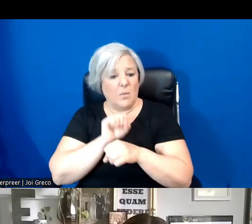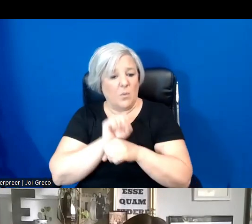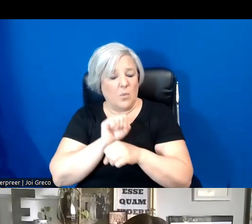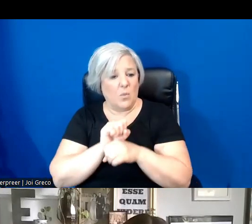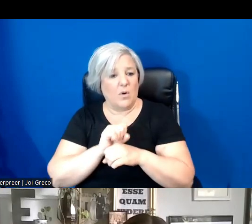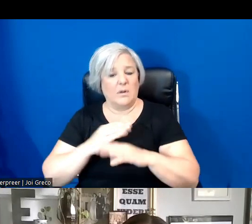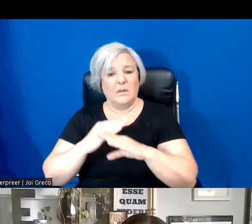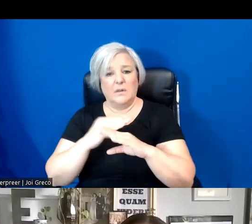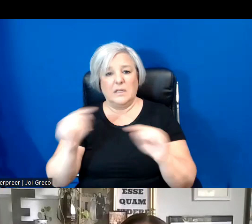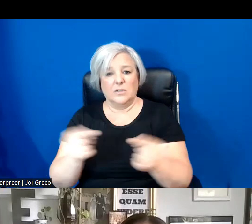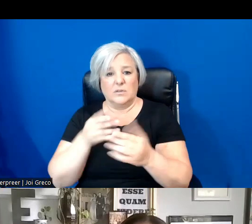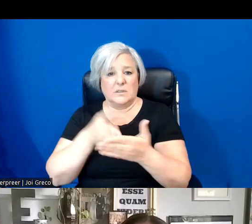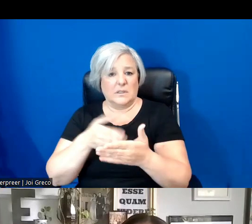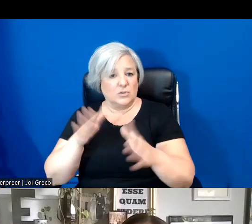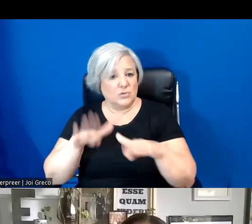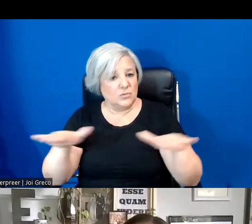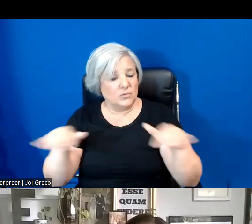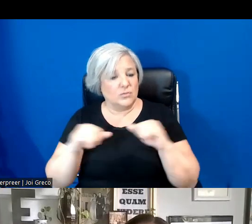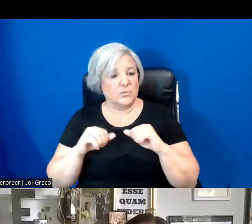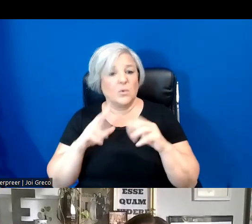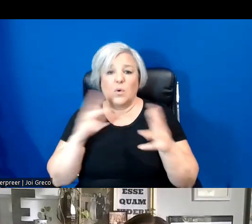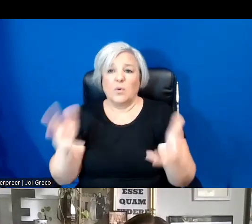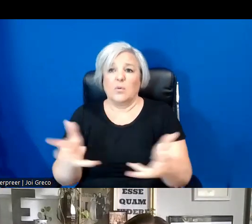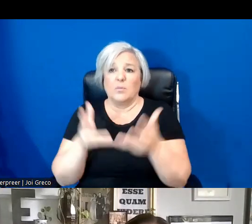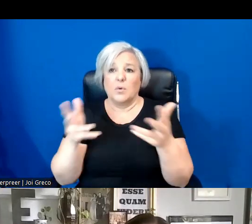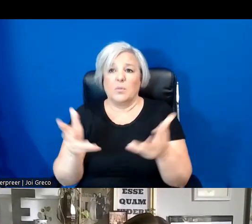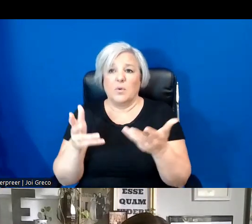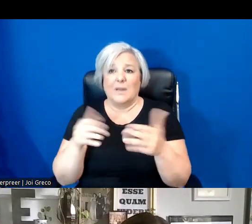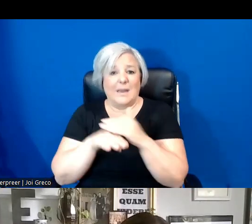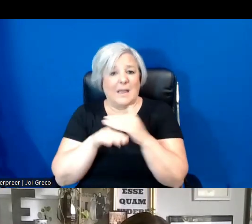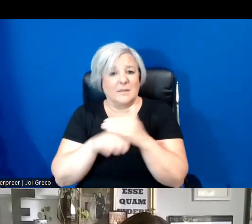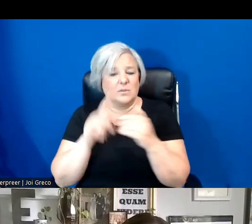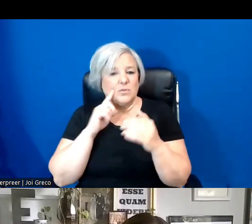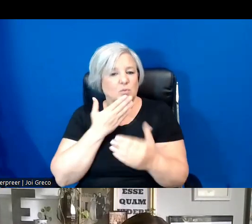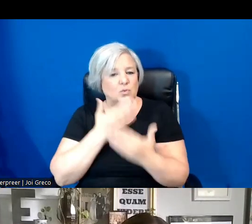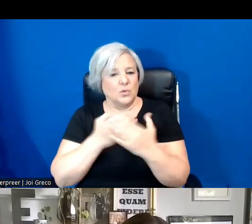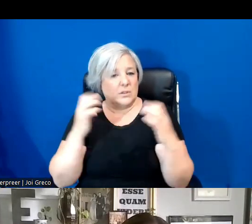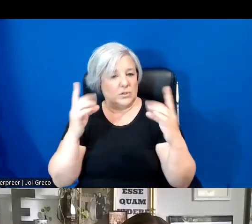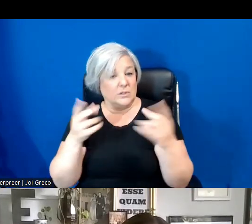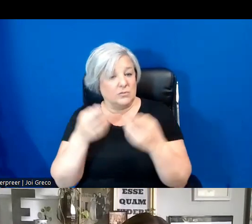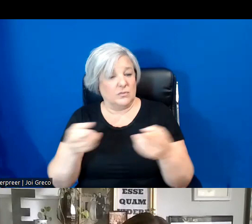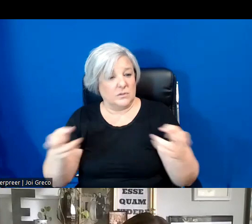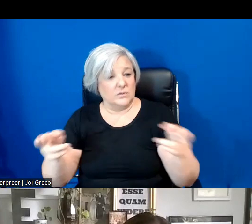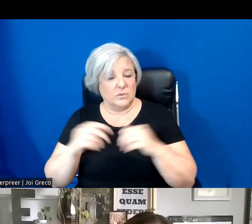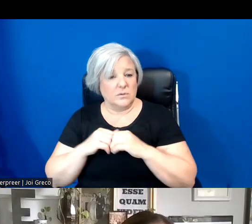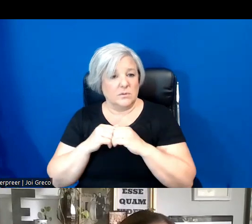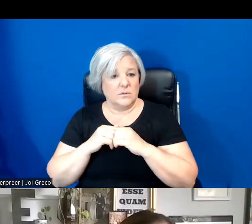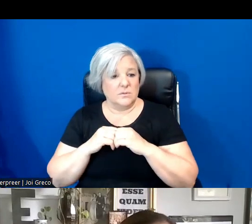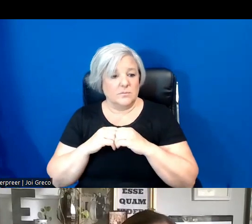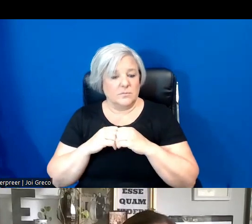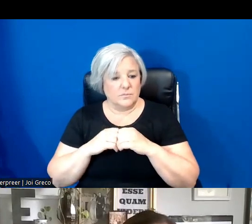against children, or even promoting and making sure there's access to quality education and resources for those youth.